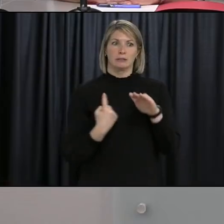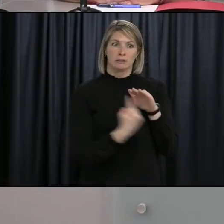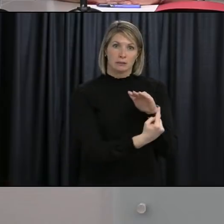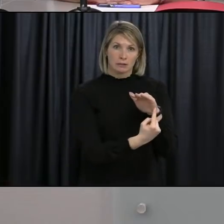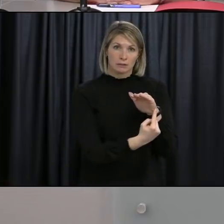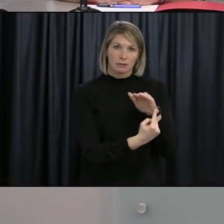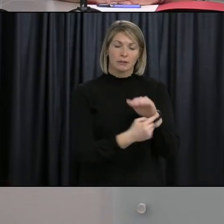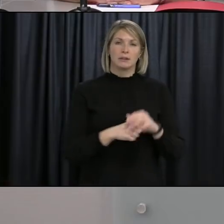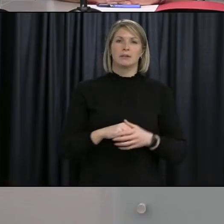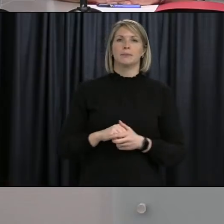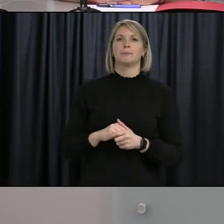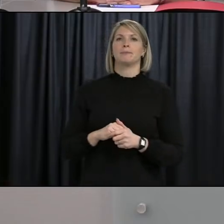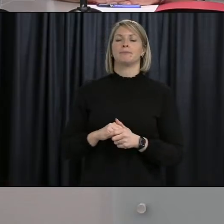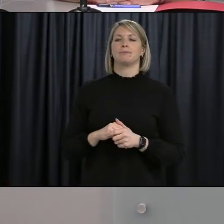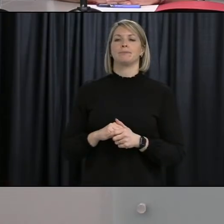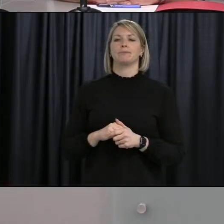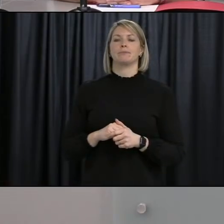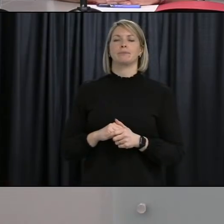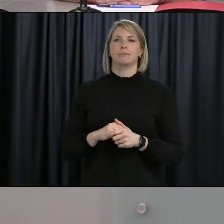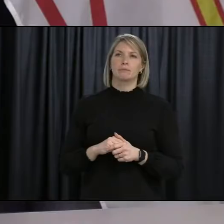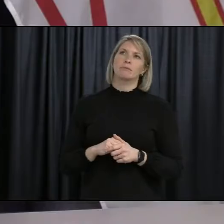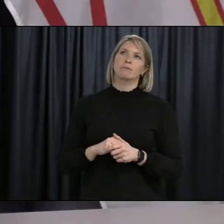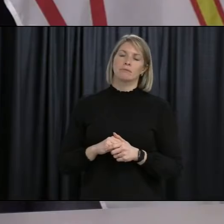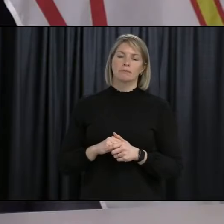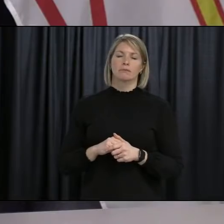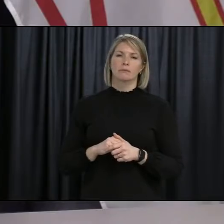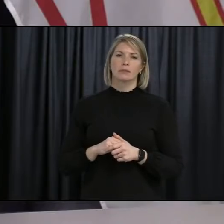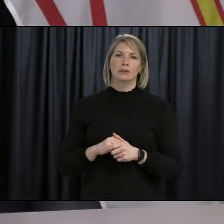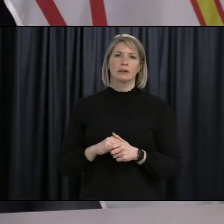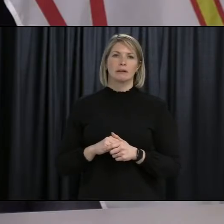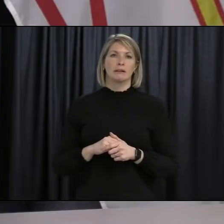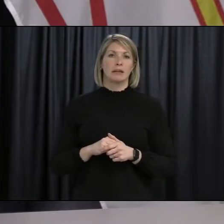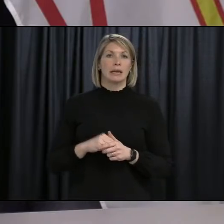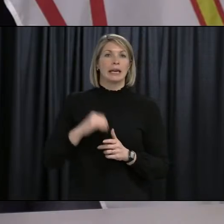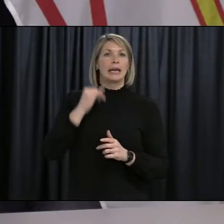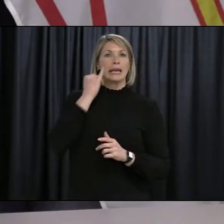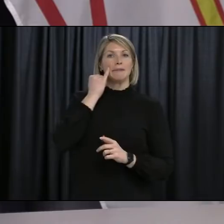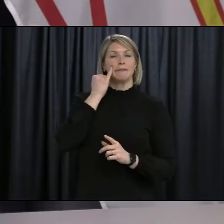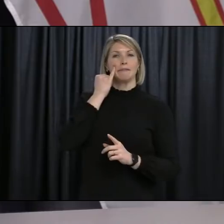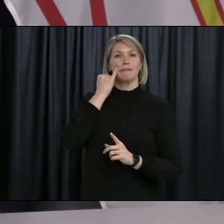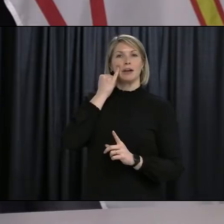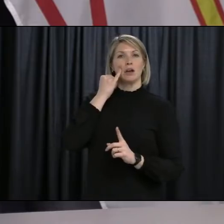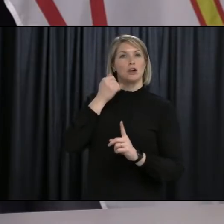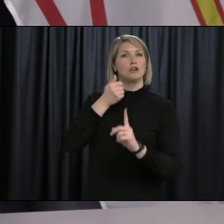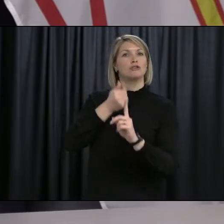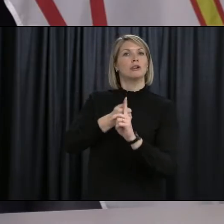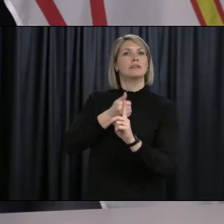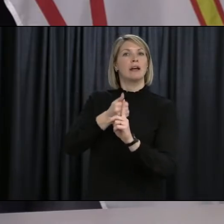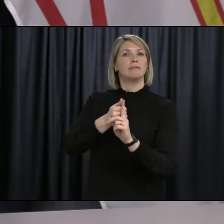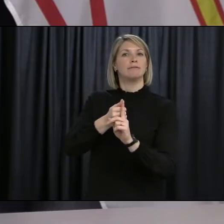cases? So if you are identified as a contact of